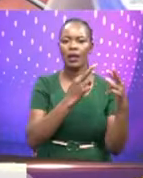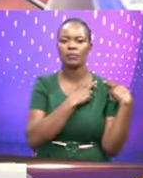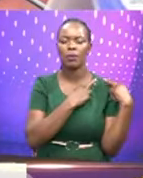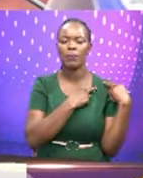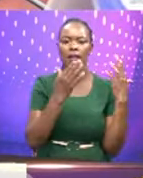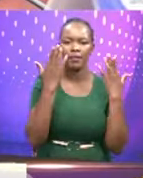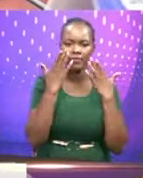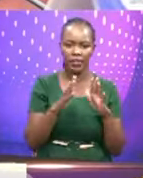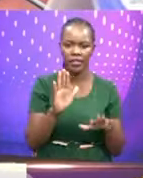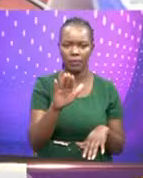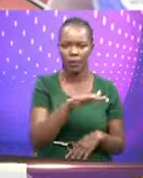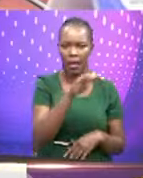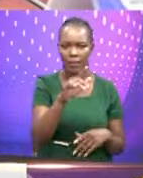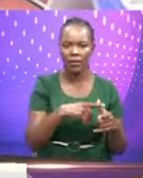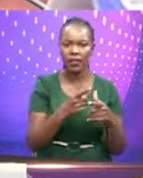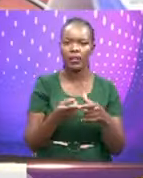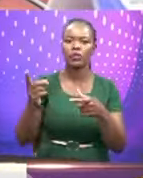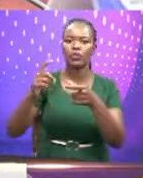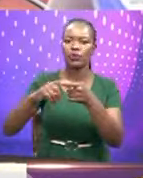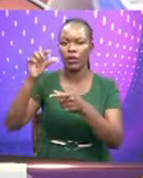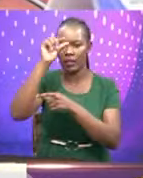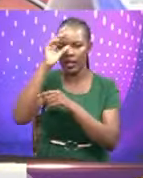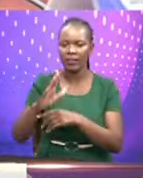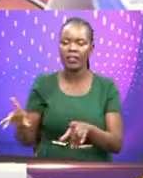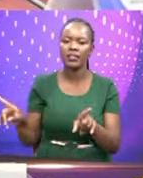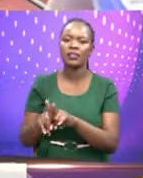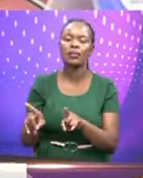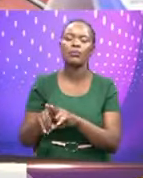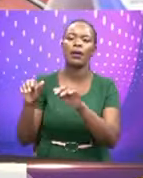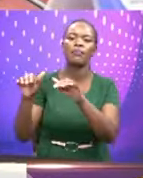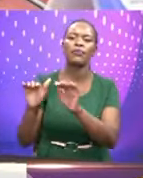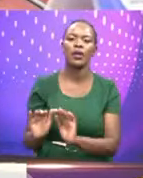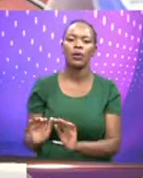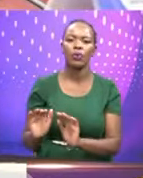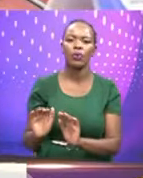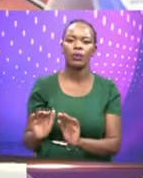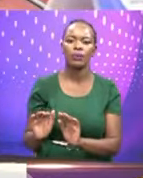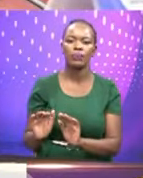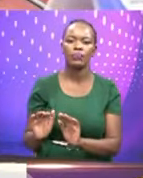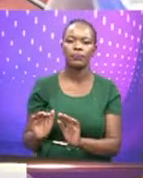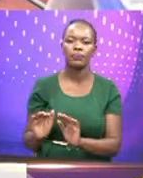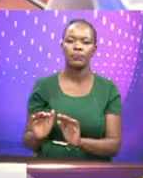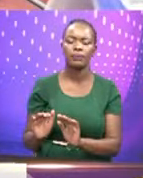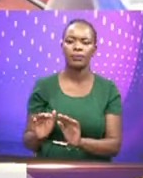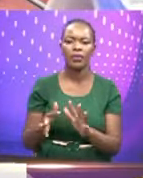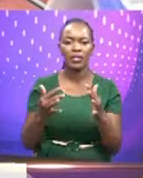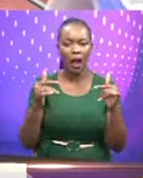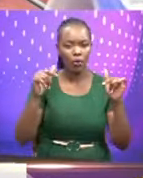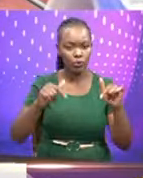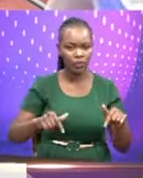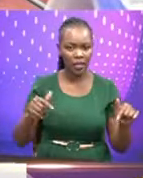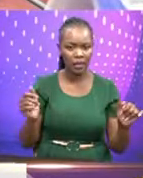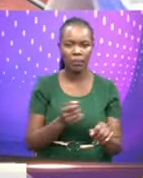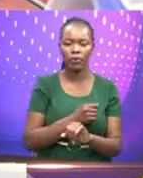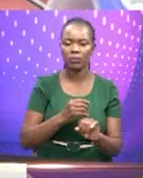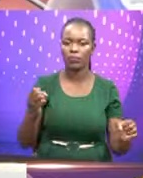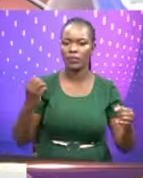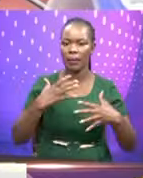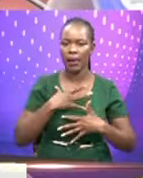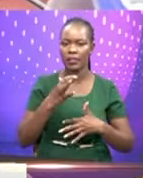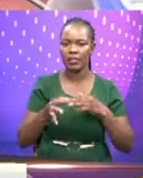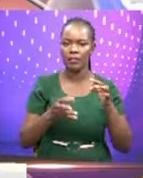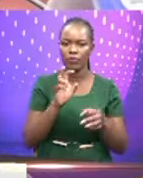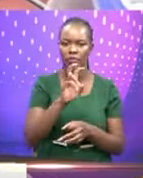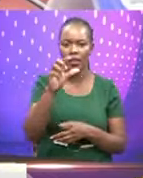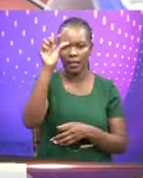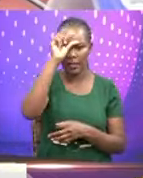at Parliament, and joined the governor at that same funeral, Mr. Speaker, Mr. Chair. Today, I will not be surprised if you see